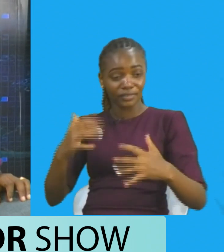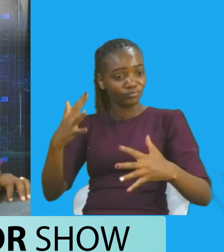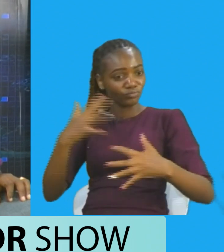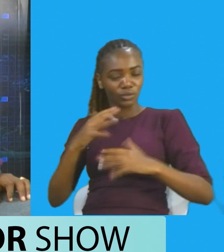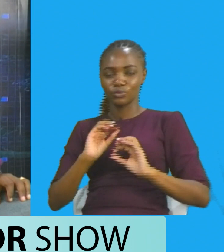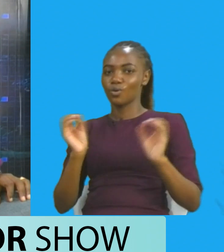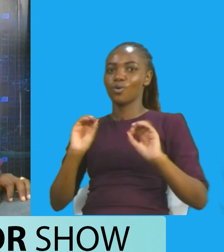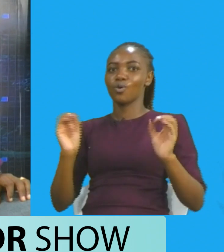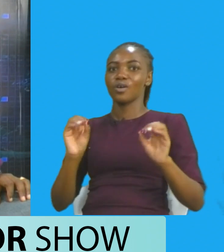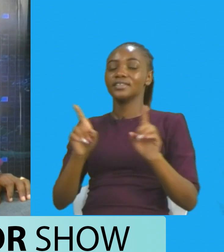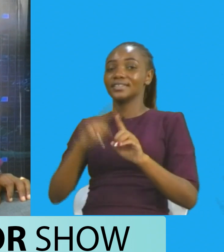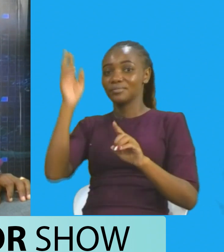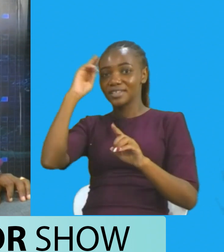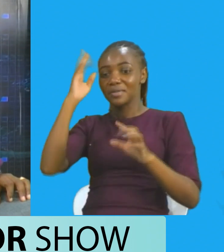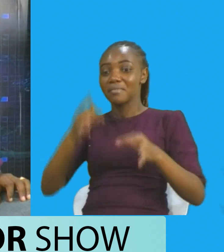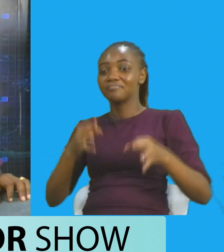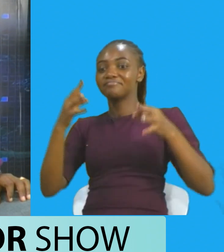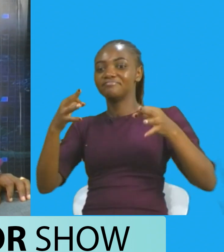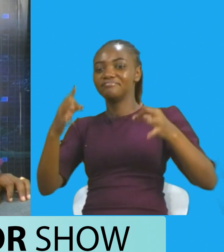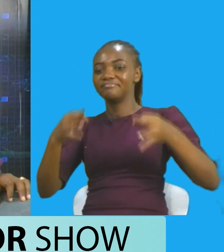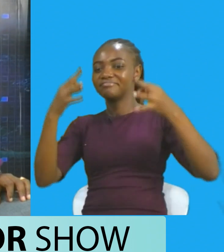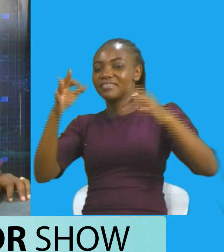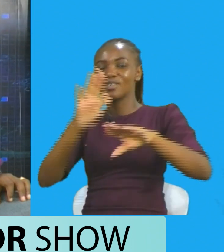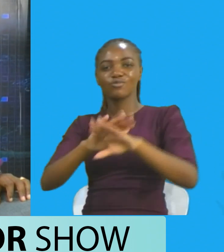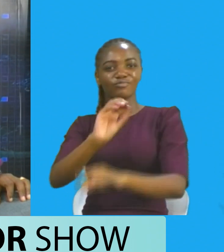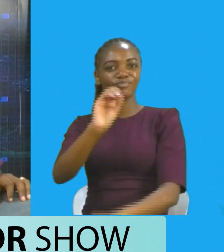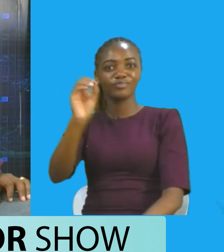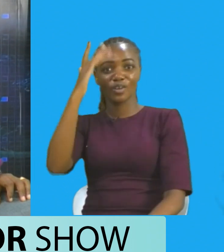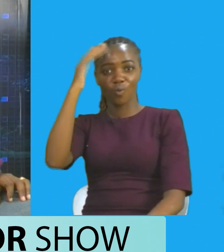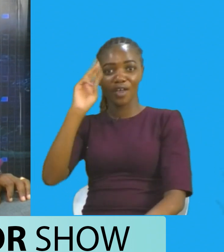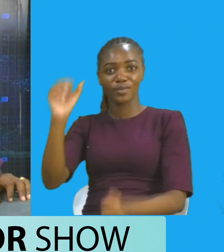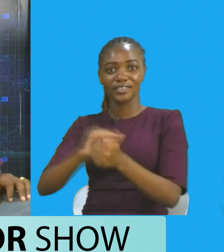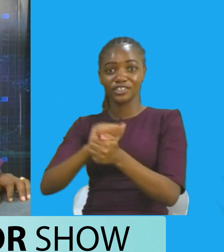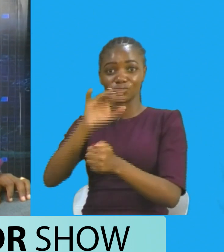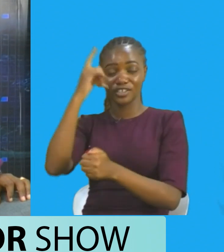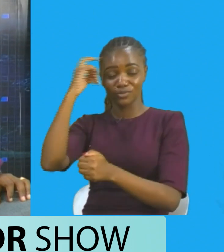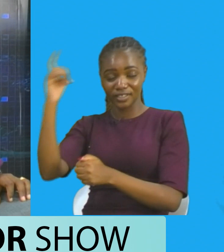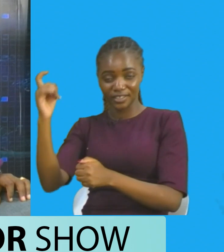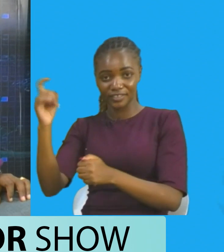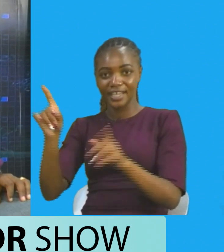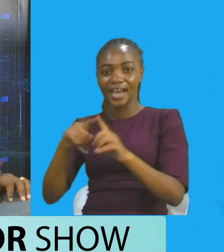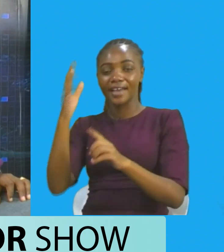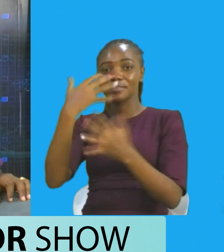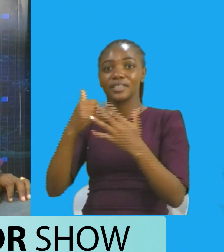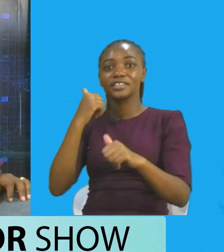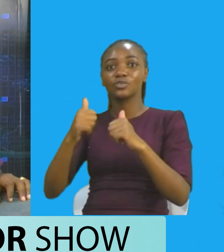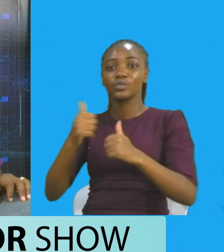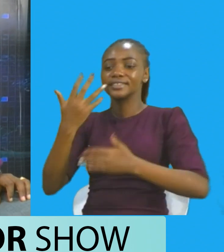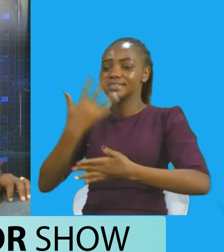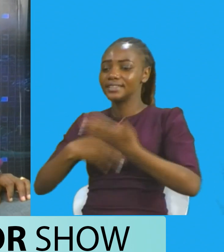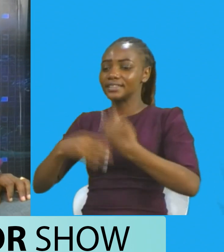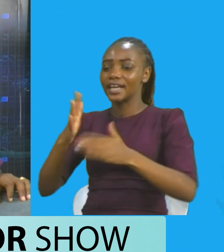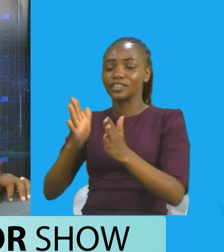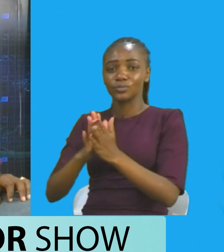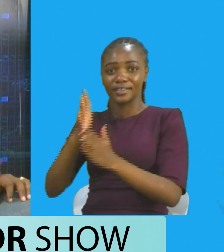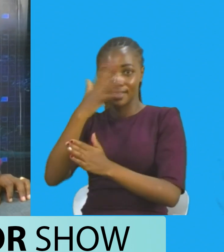procrastination will always ruin your dreams and your futures. And always align yourself with the right people. And if you want to fly like